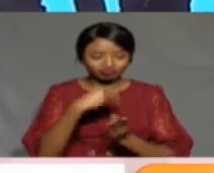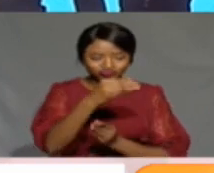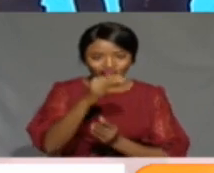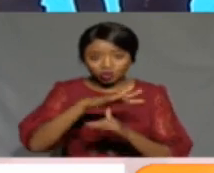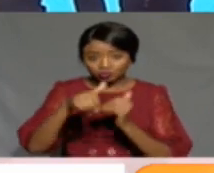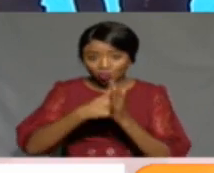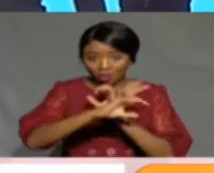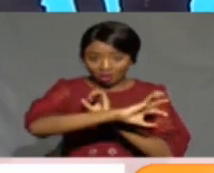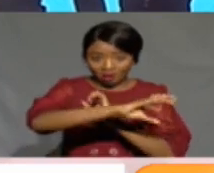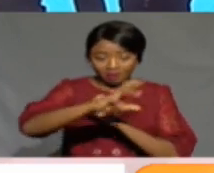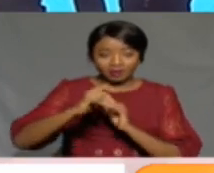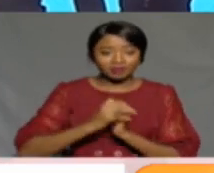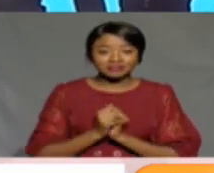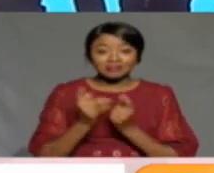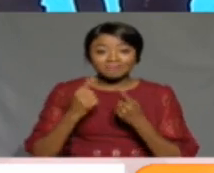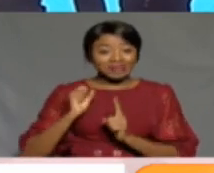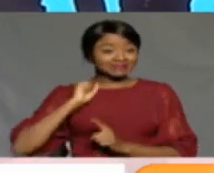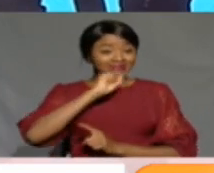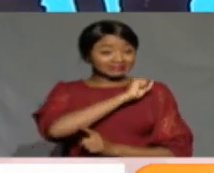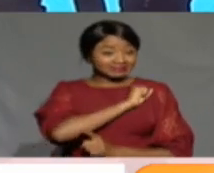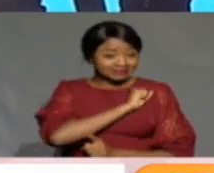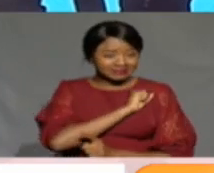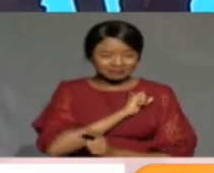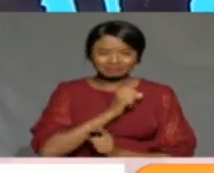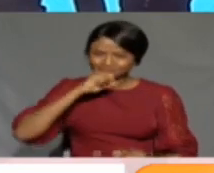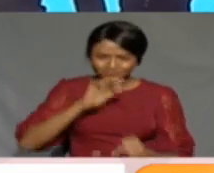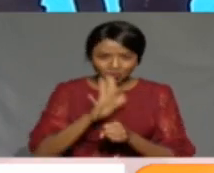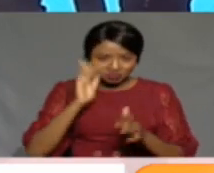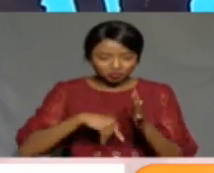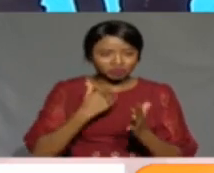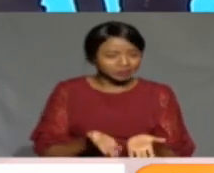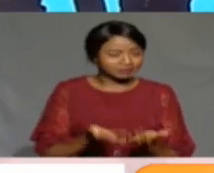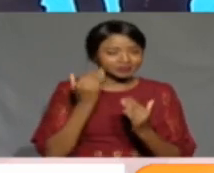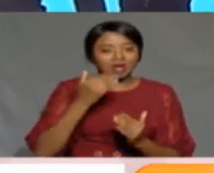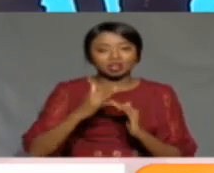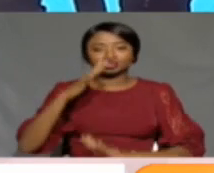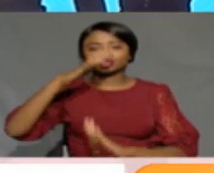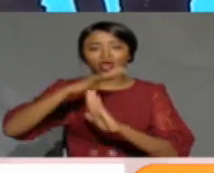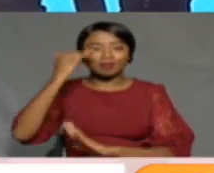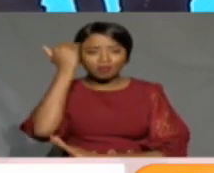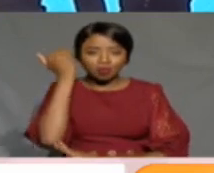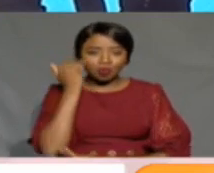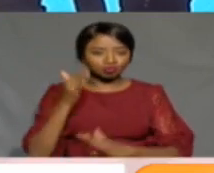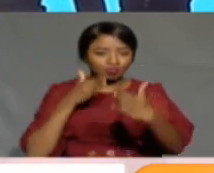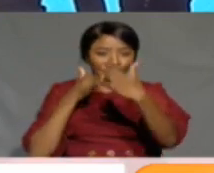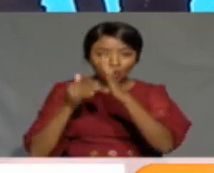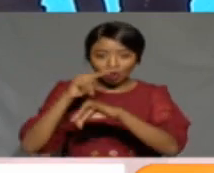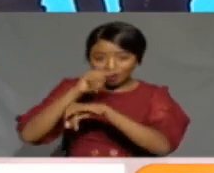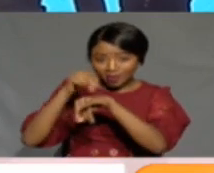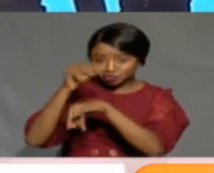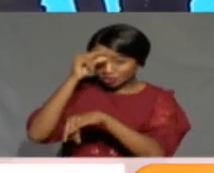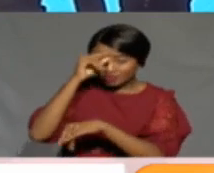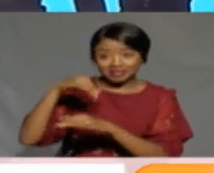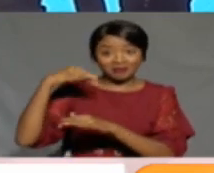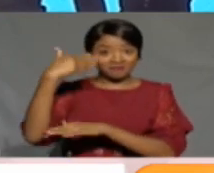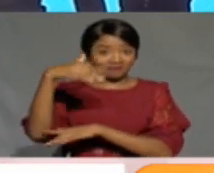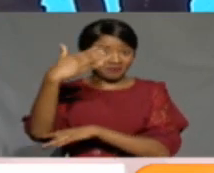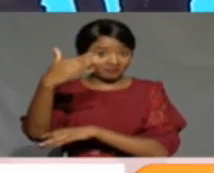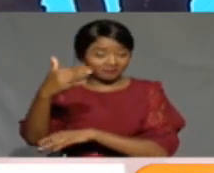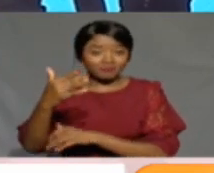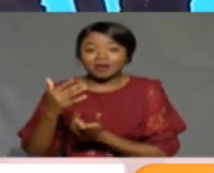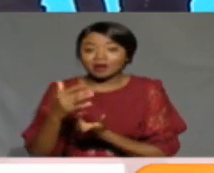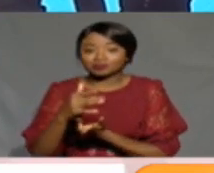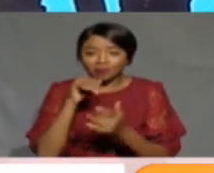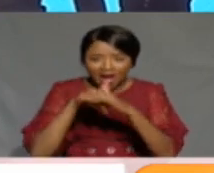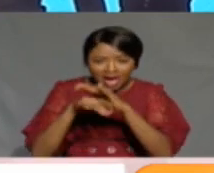year. The senators, however, resolved to fight on at the Supreme Court to stop the national government in future from